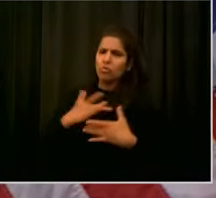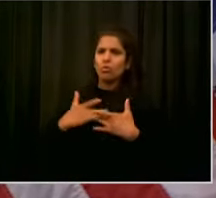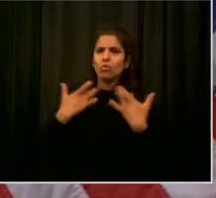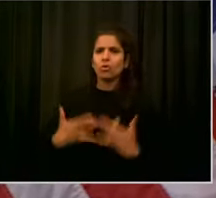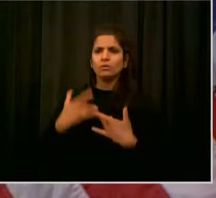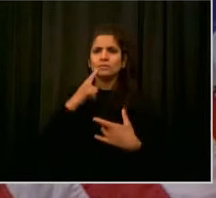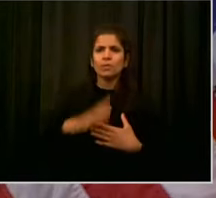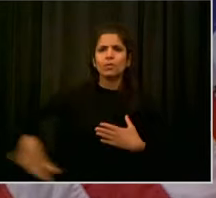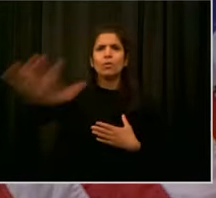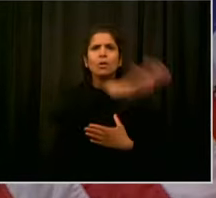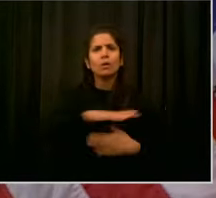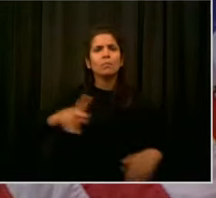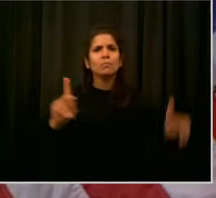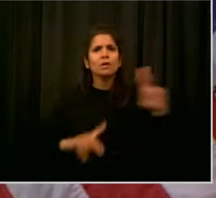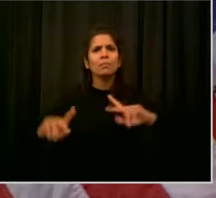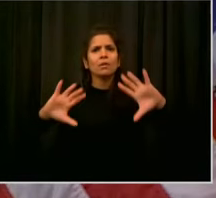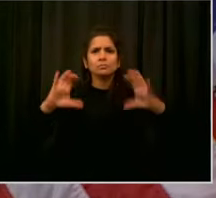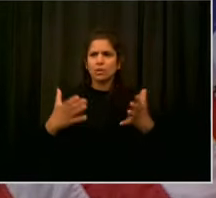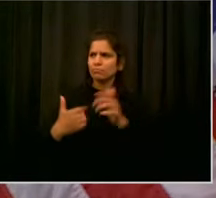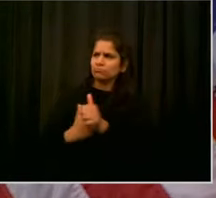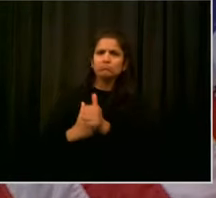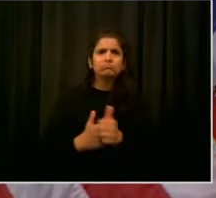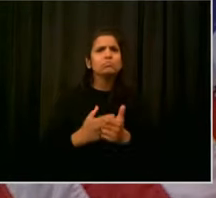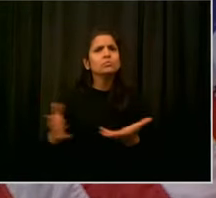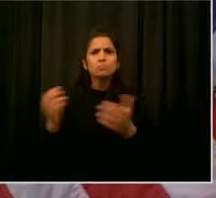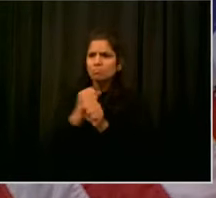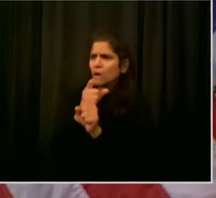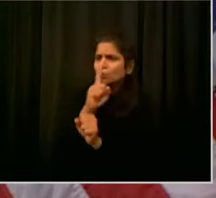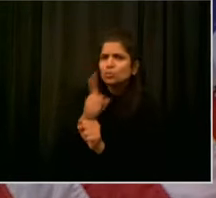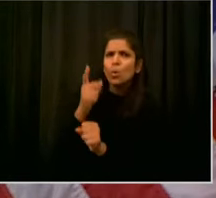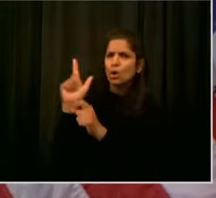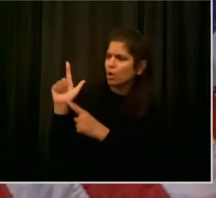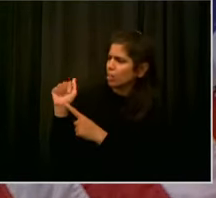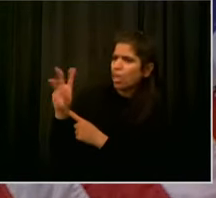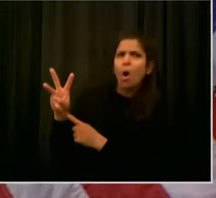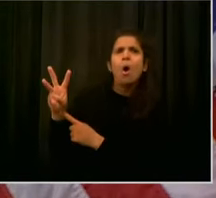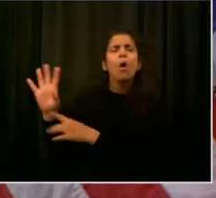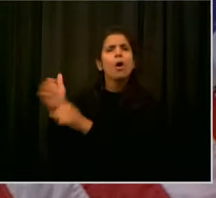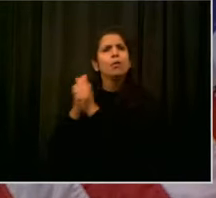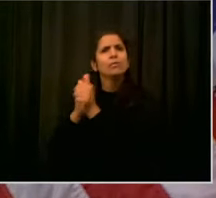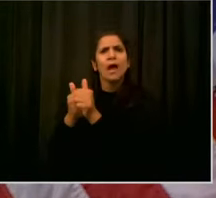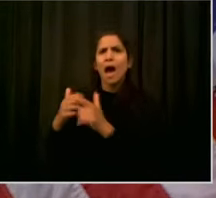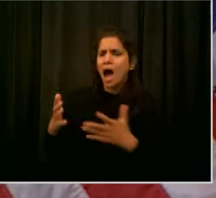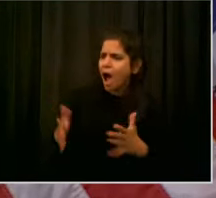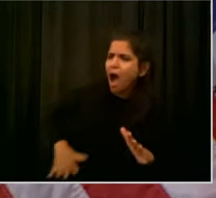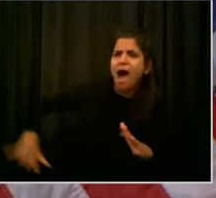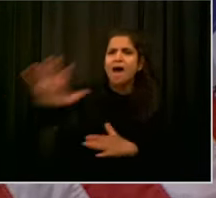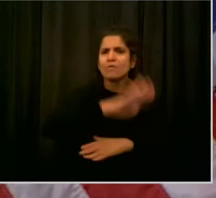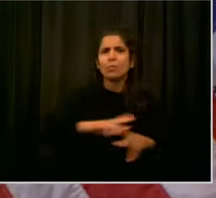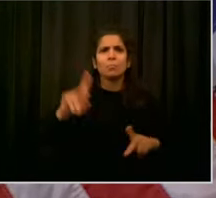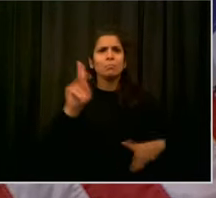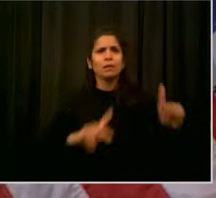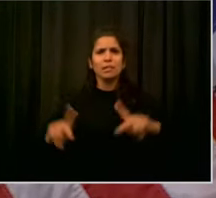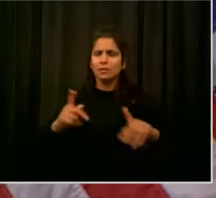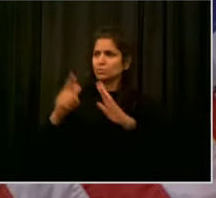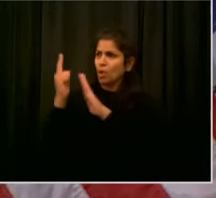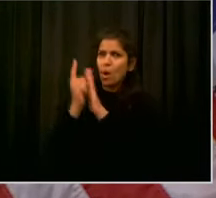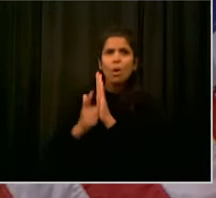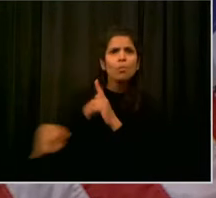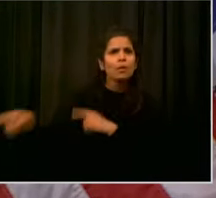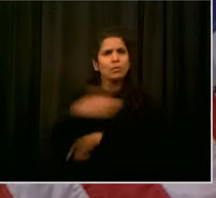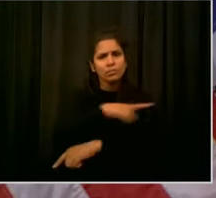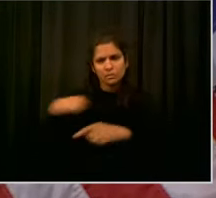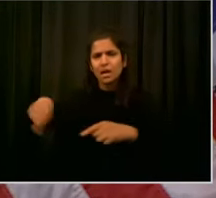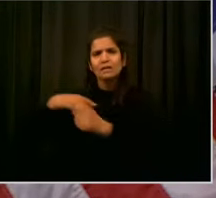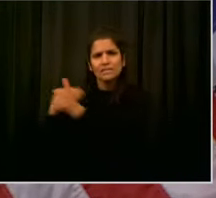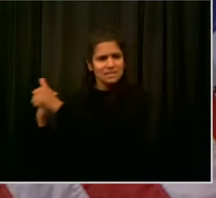the thought pattern of those reformers, some of the smartest people I've ever worked with in public service. They